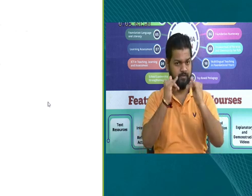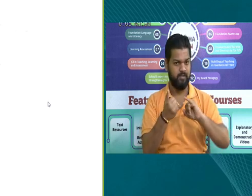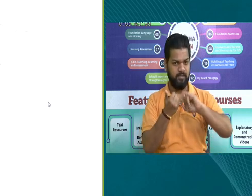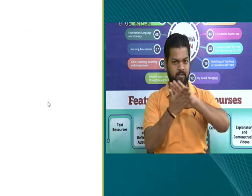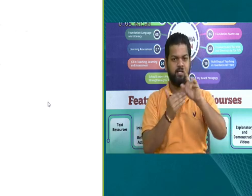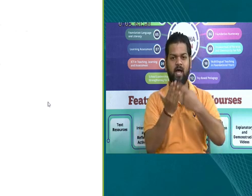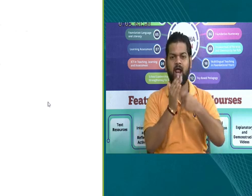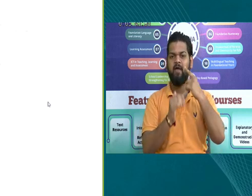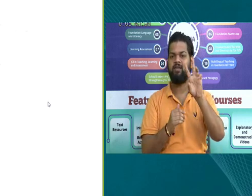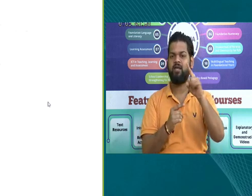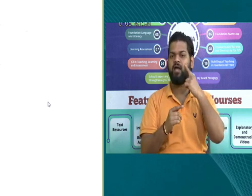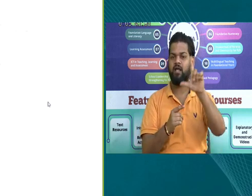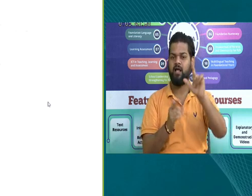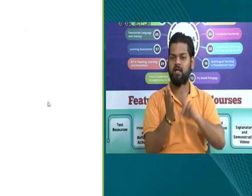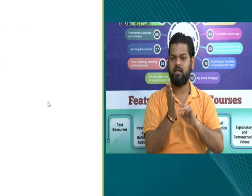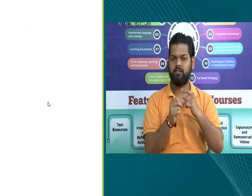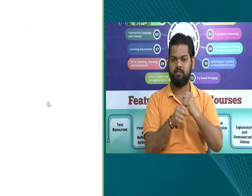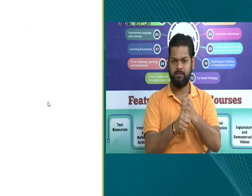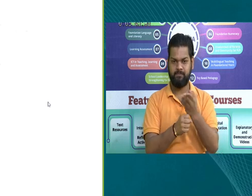shriveling,